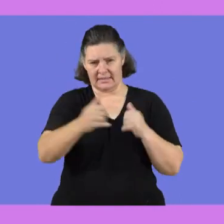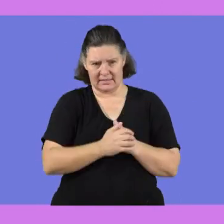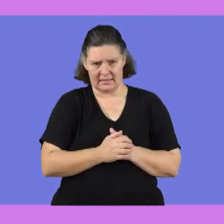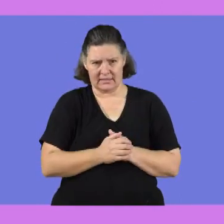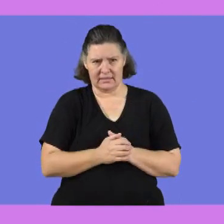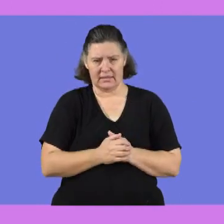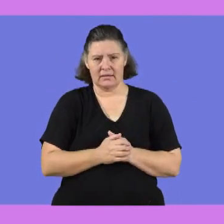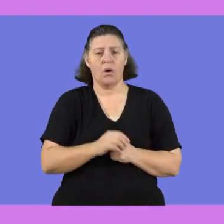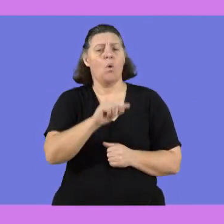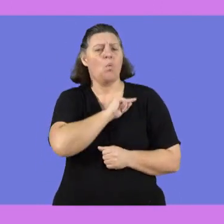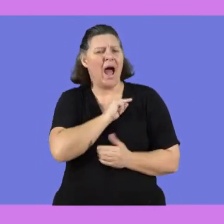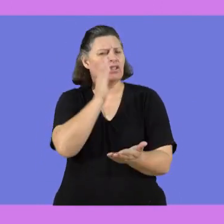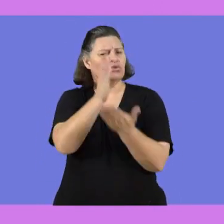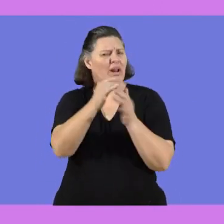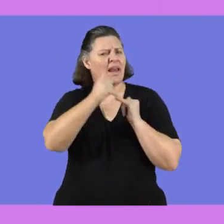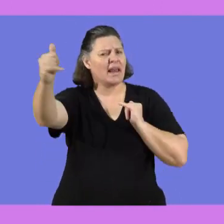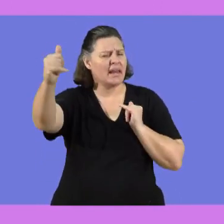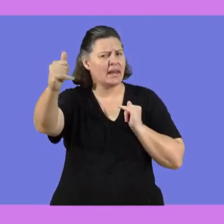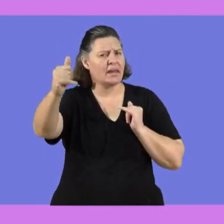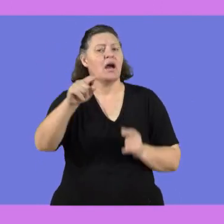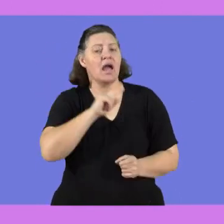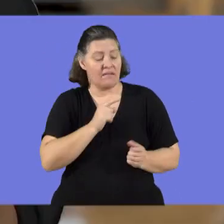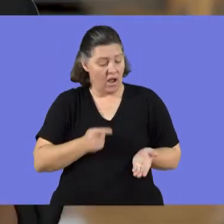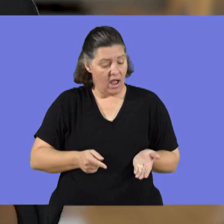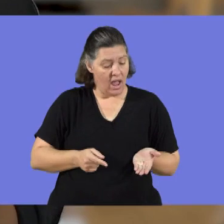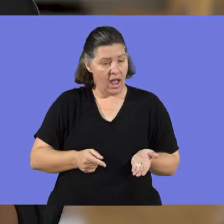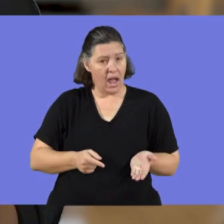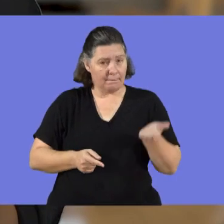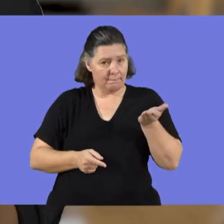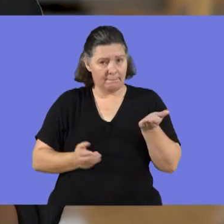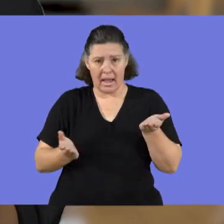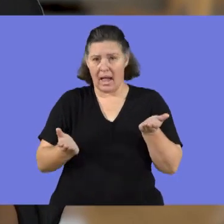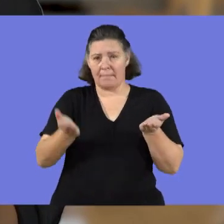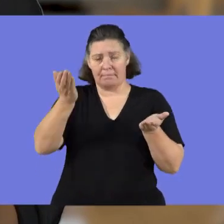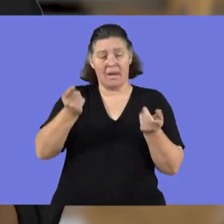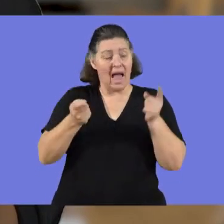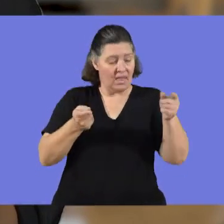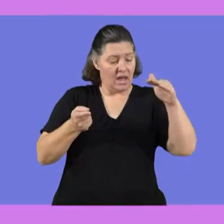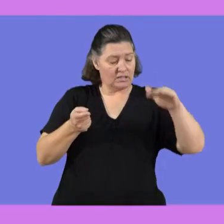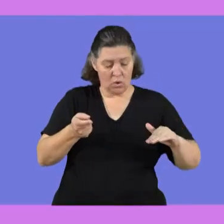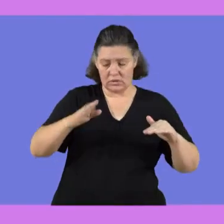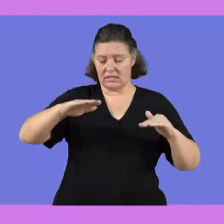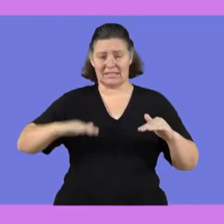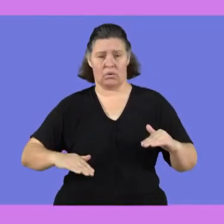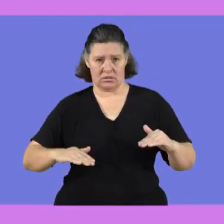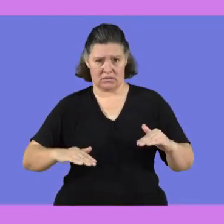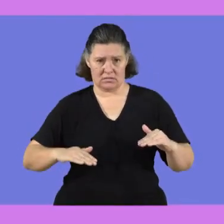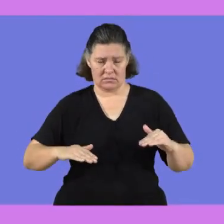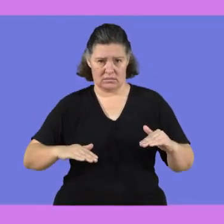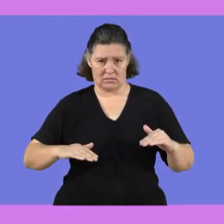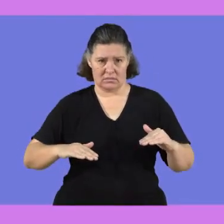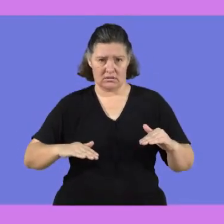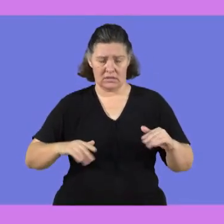proportion graph is a straight line. It is a straight line mainly because when one variable decreases, the other